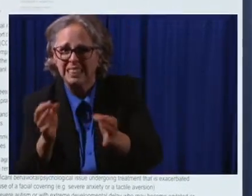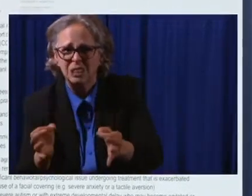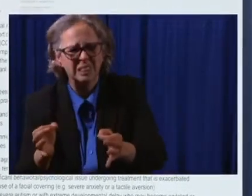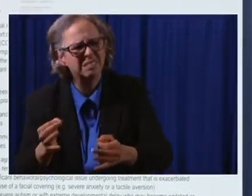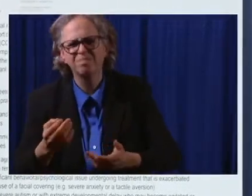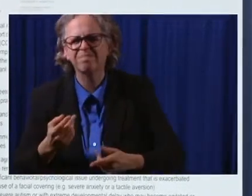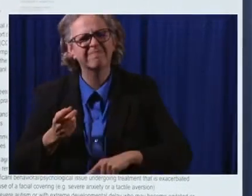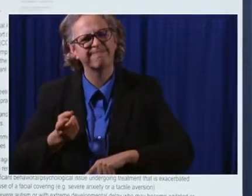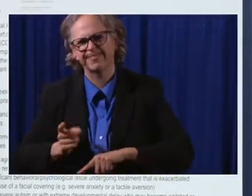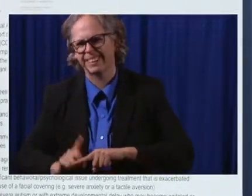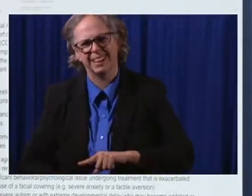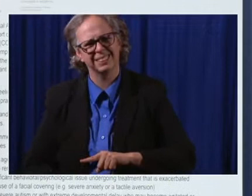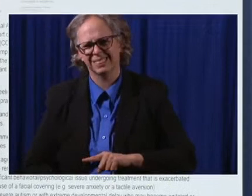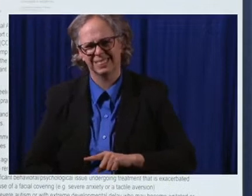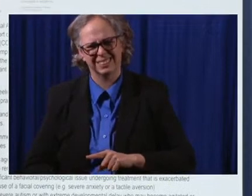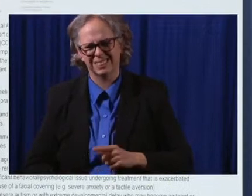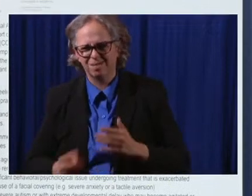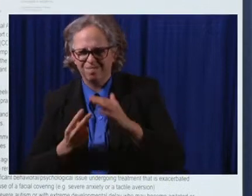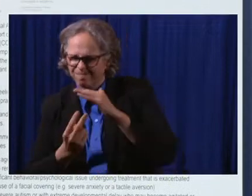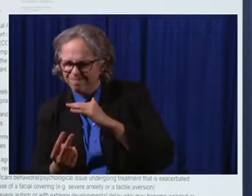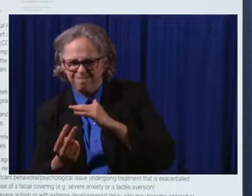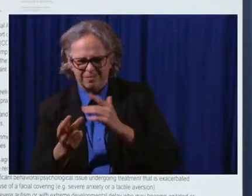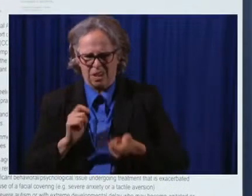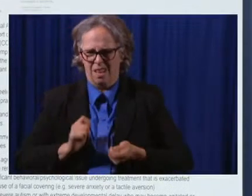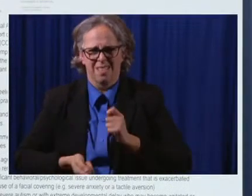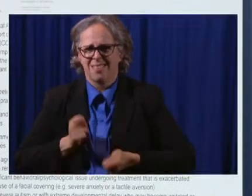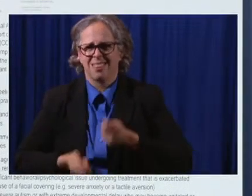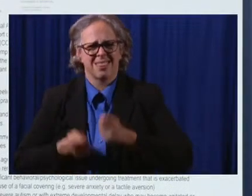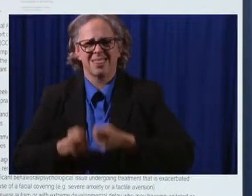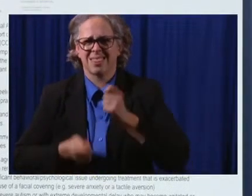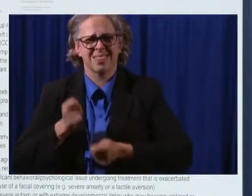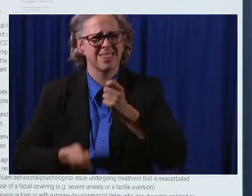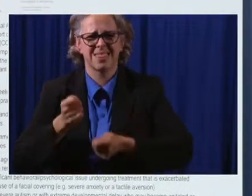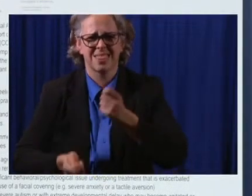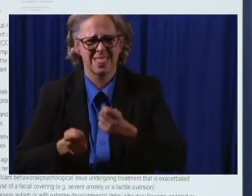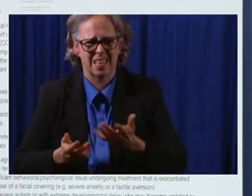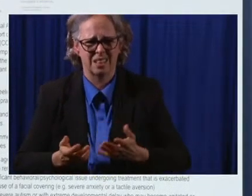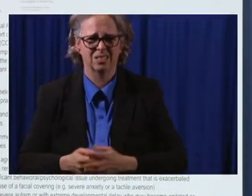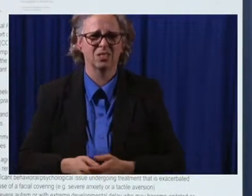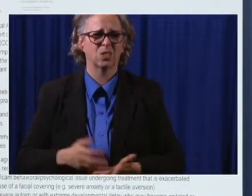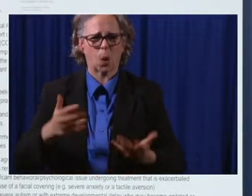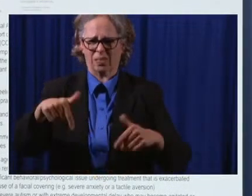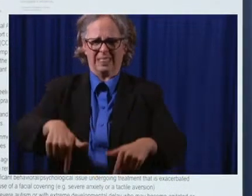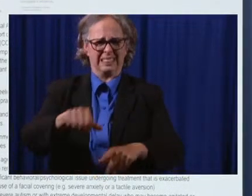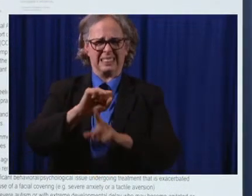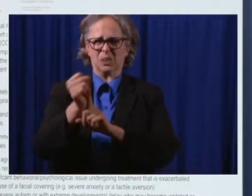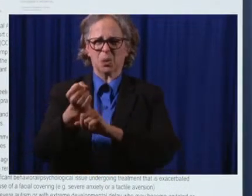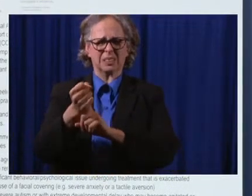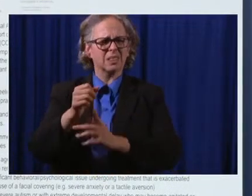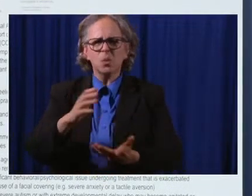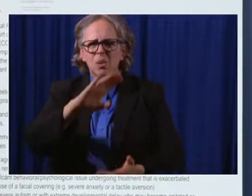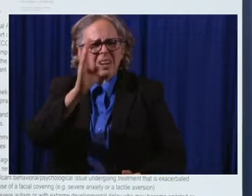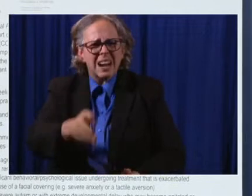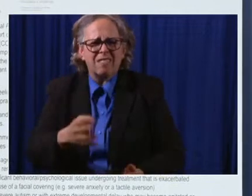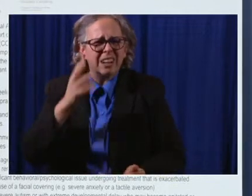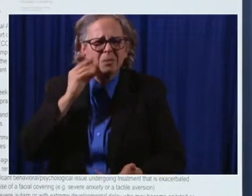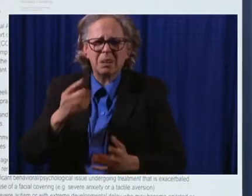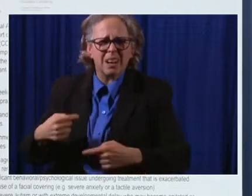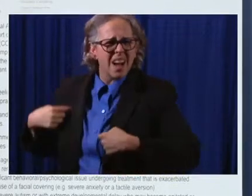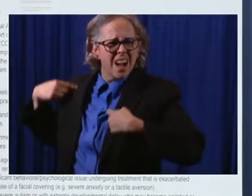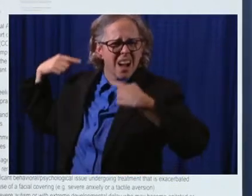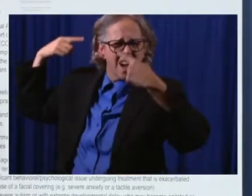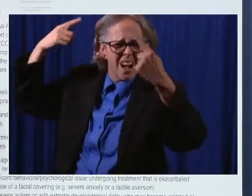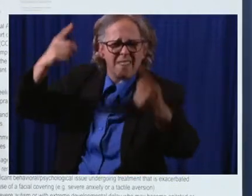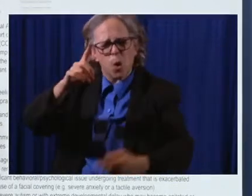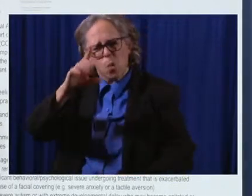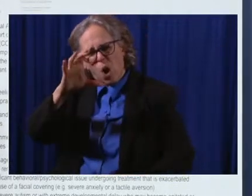on with the virus. We've never been here before. No Ohioan has faced this for 100 years. We've